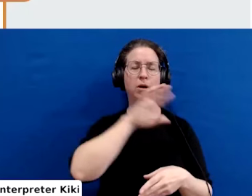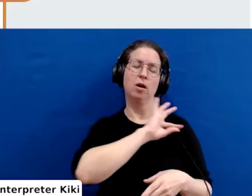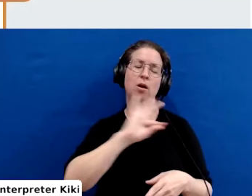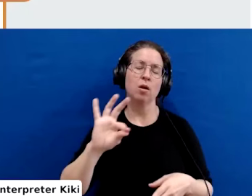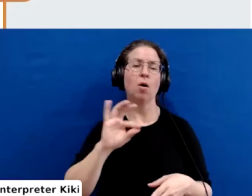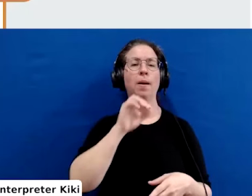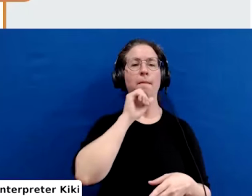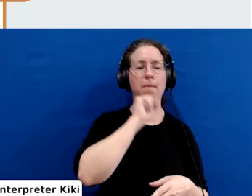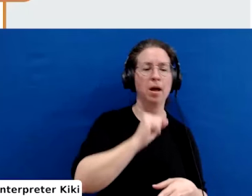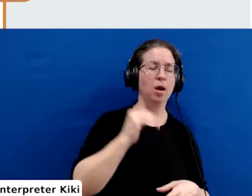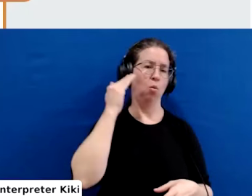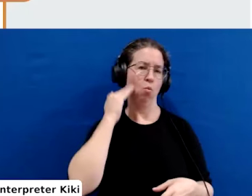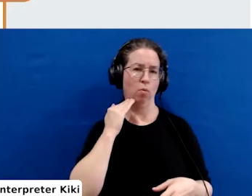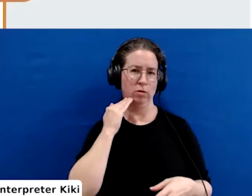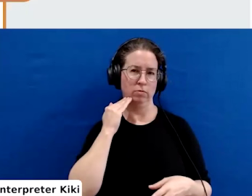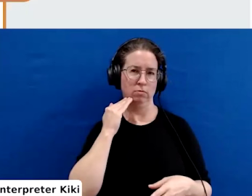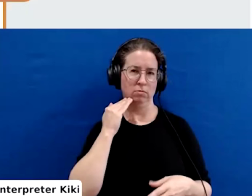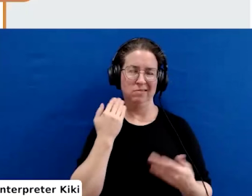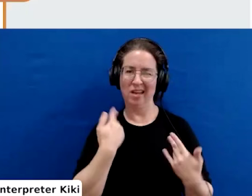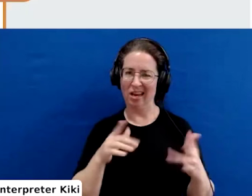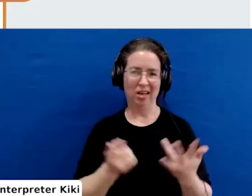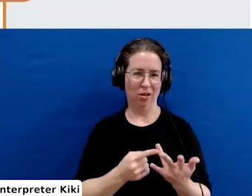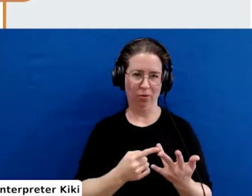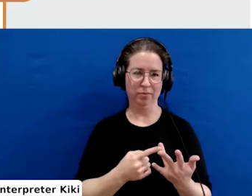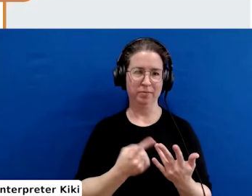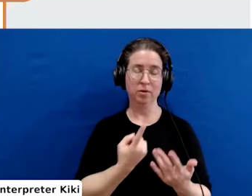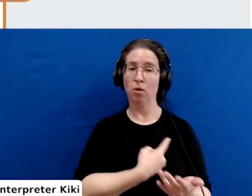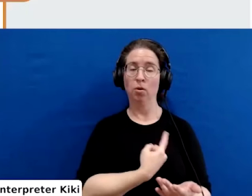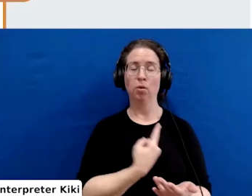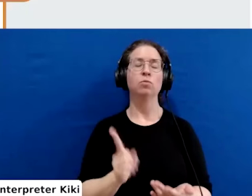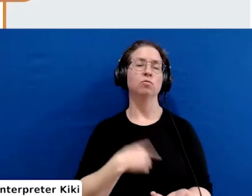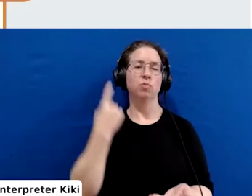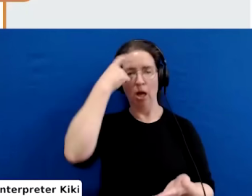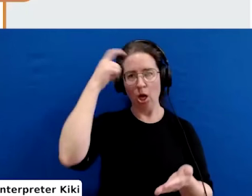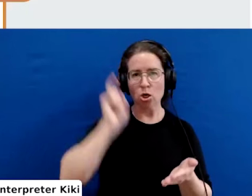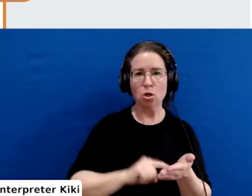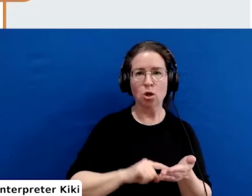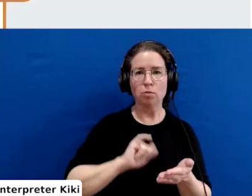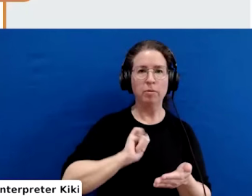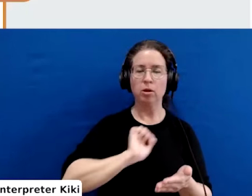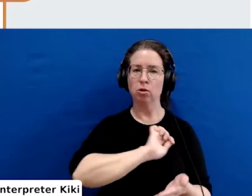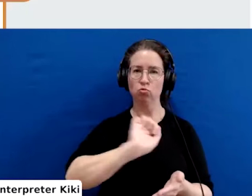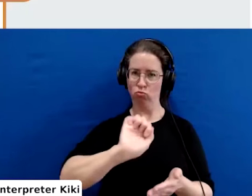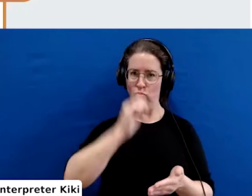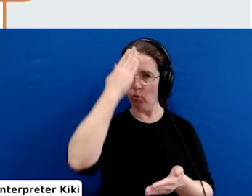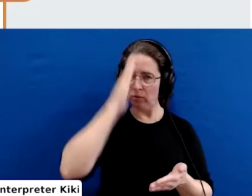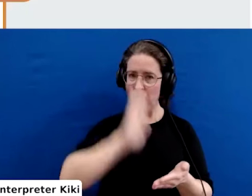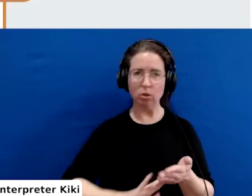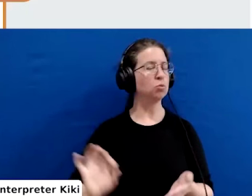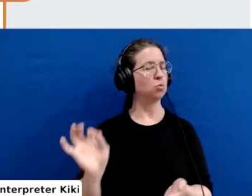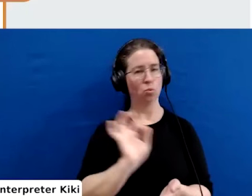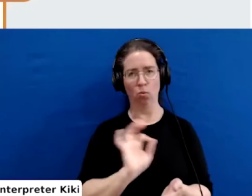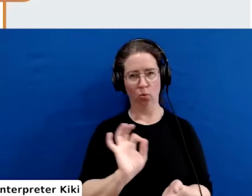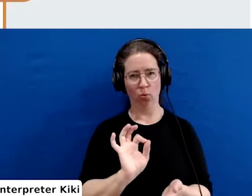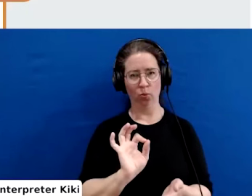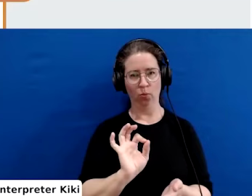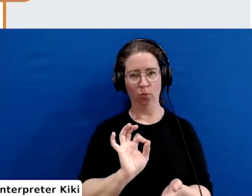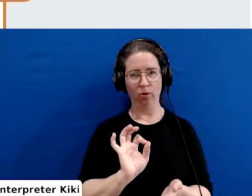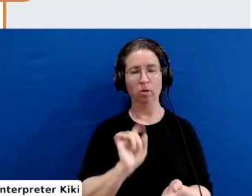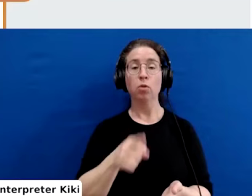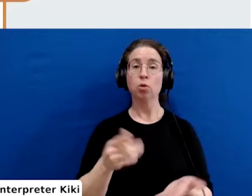or a woman, at Elevate we acknowledge that this term may not describe your own gender identity, and therefore